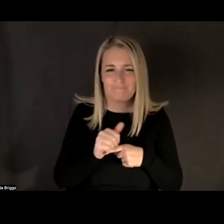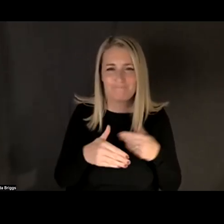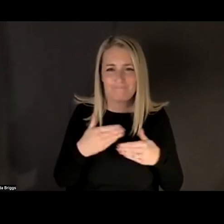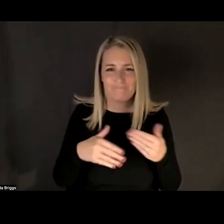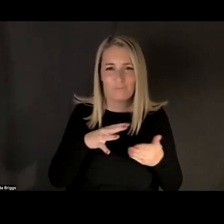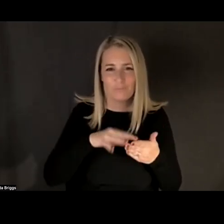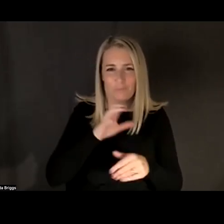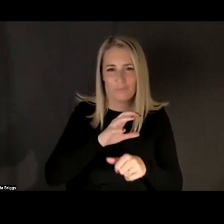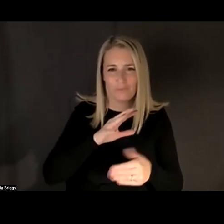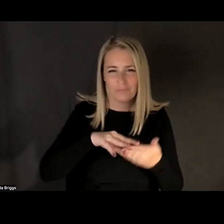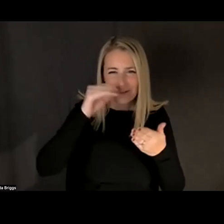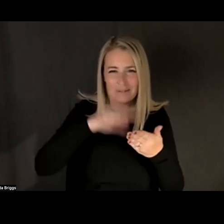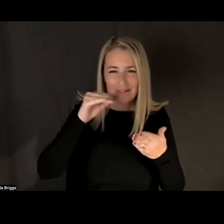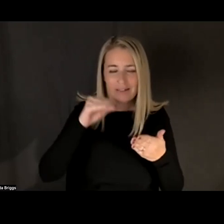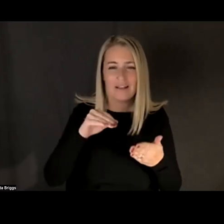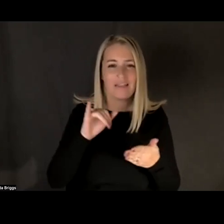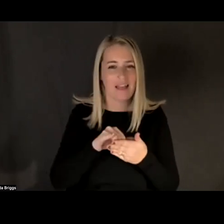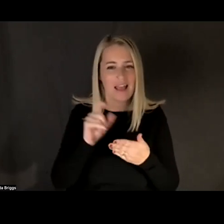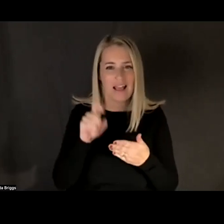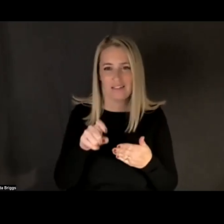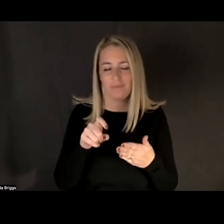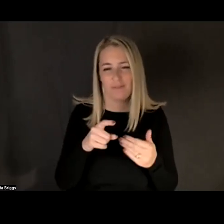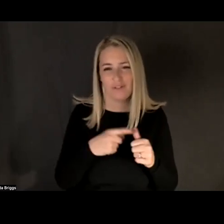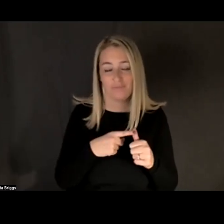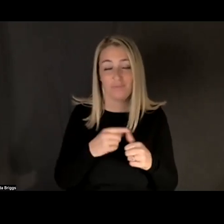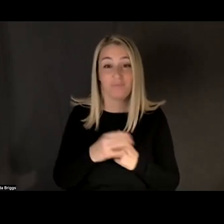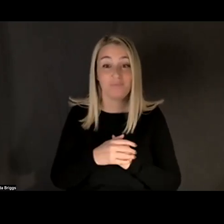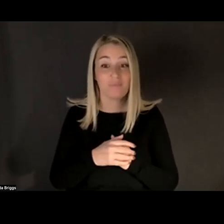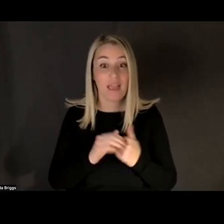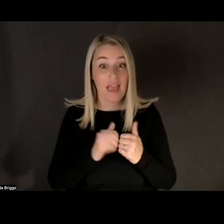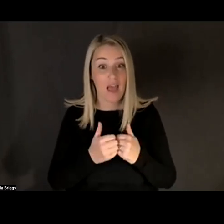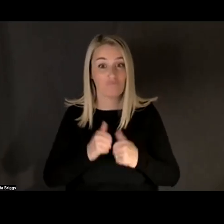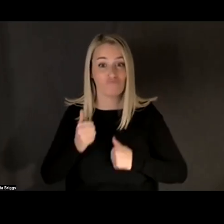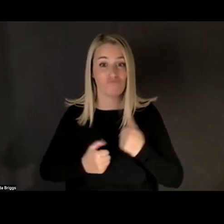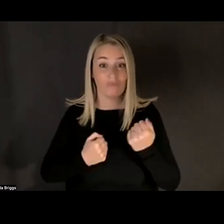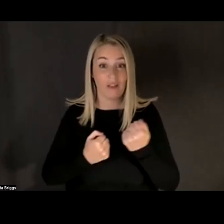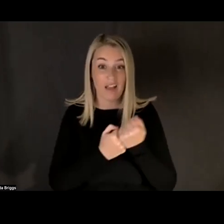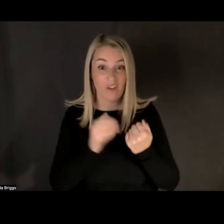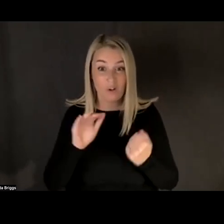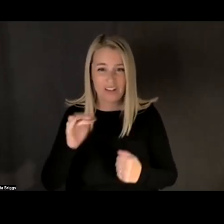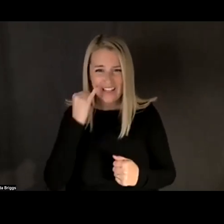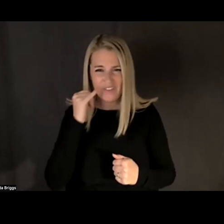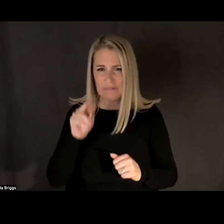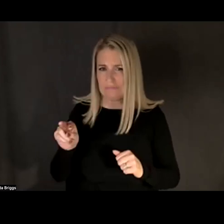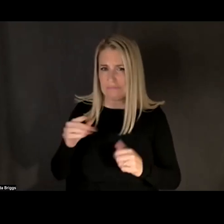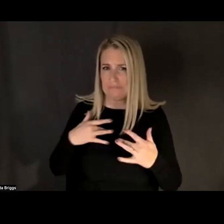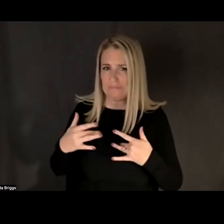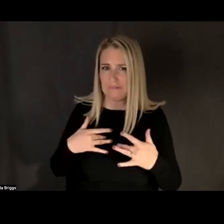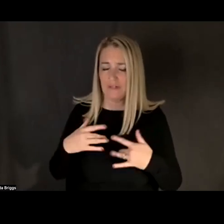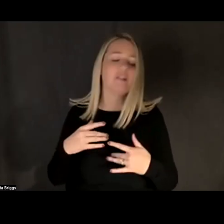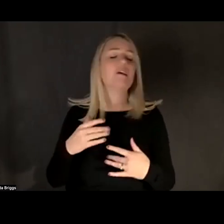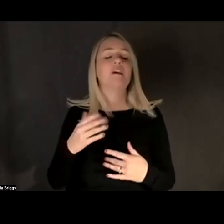code. All right, ways to advocate for your child. If you're worried about your child, if you have any other concerns.